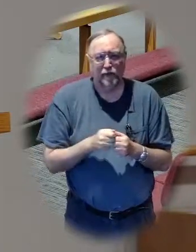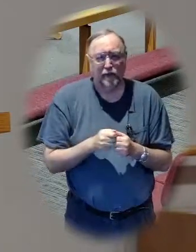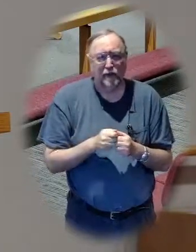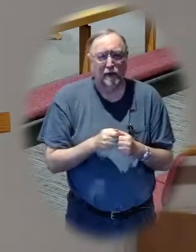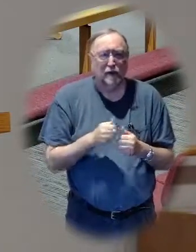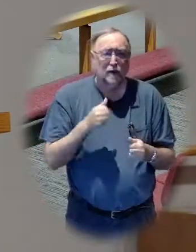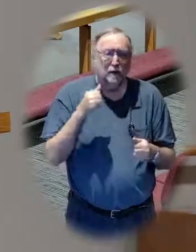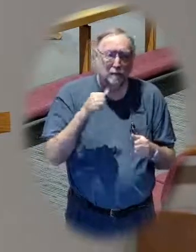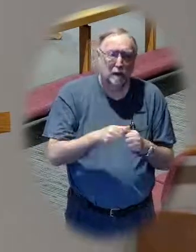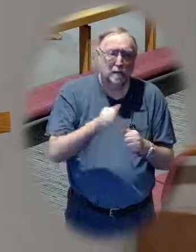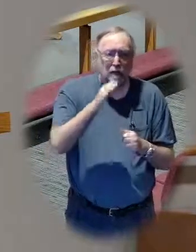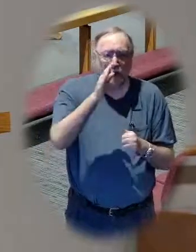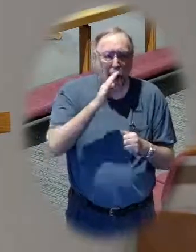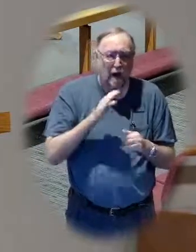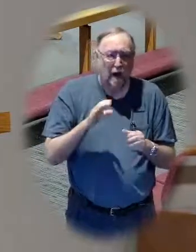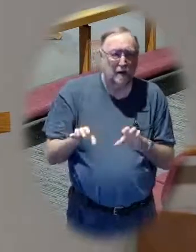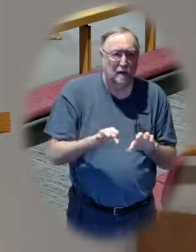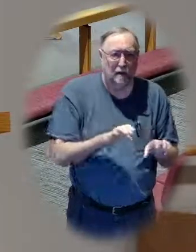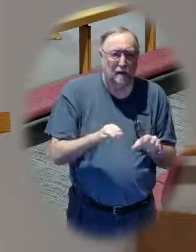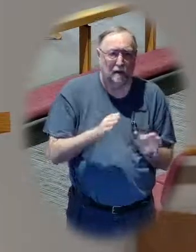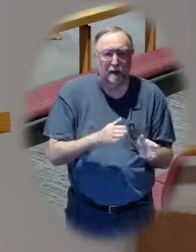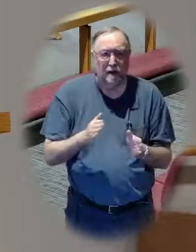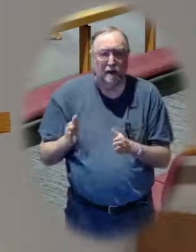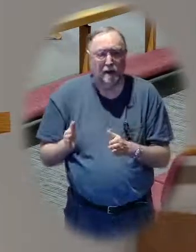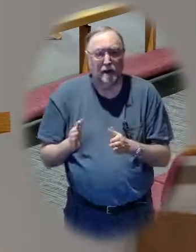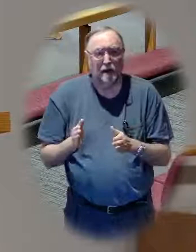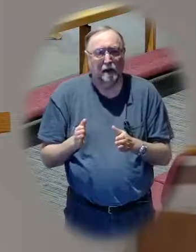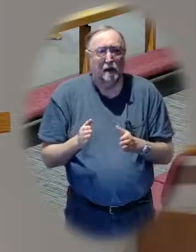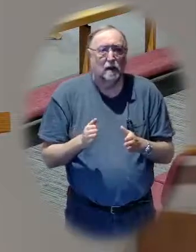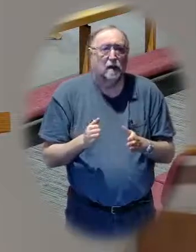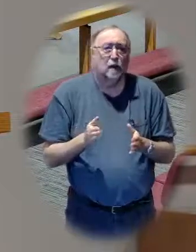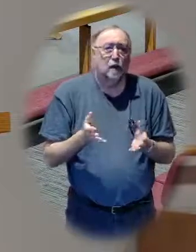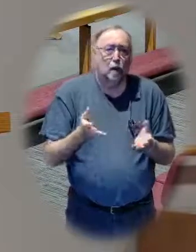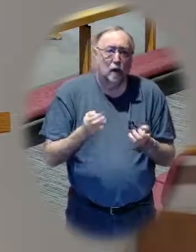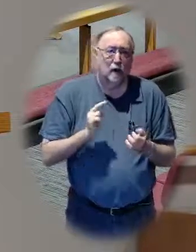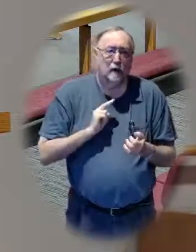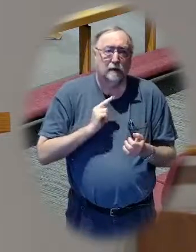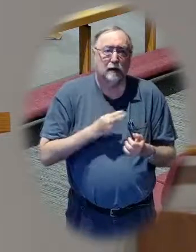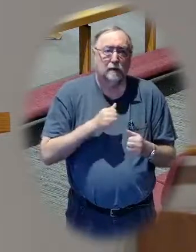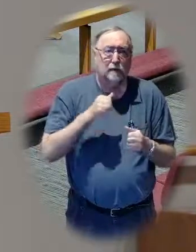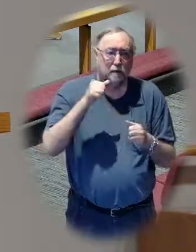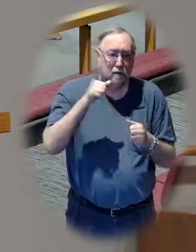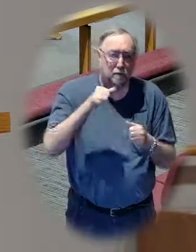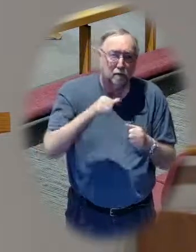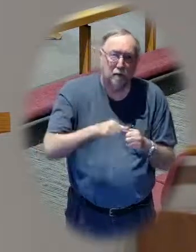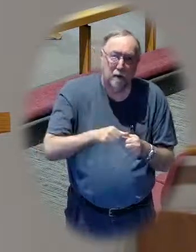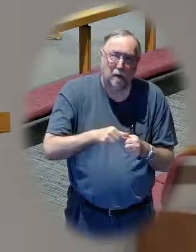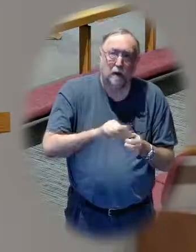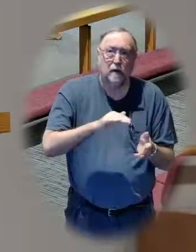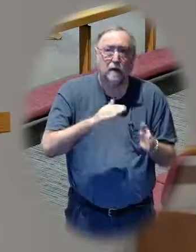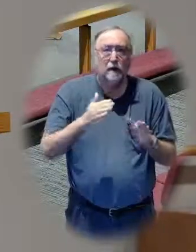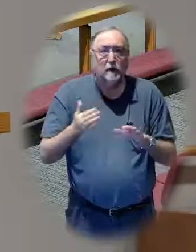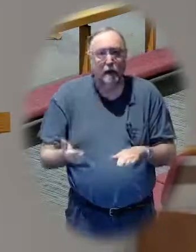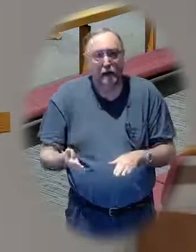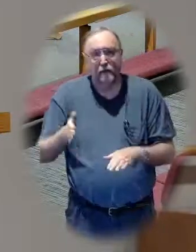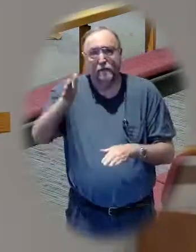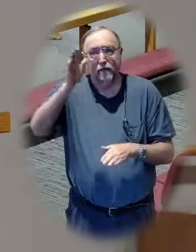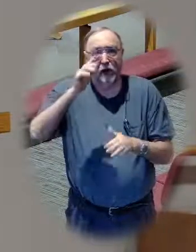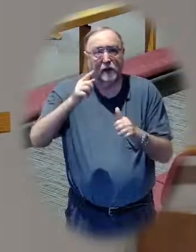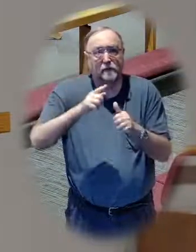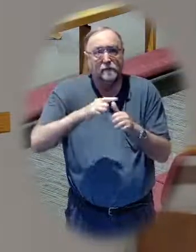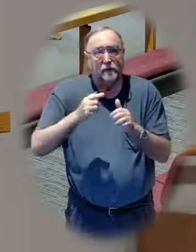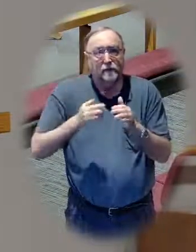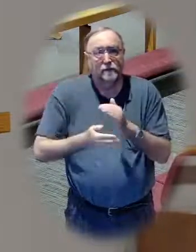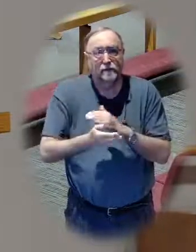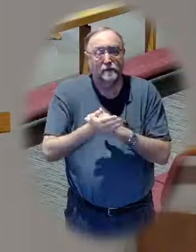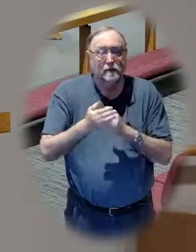mighty action on behalf of his people, he calls us to remember the death of his firstborn, who sets you and I free from